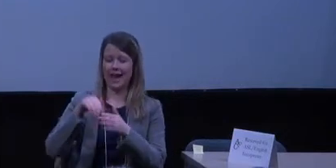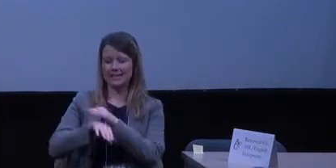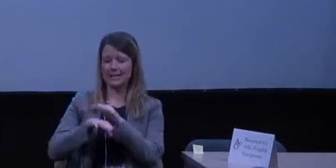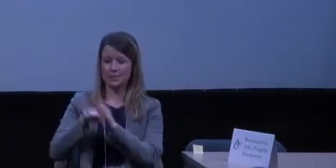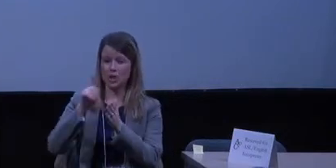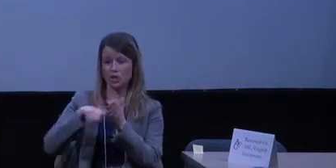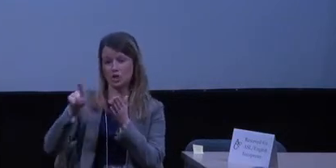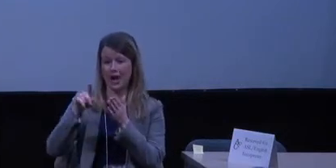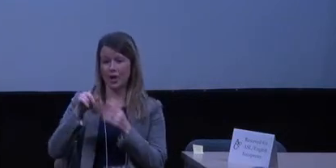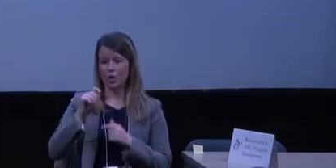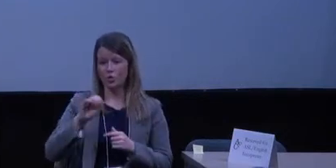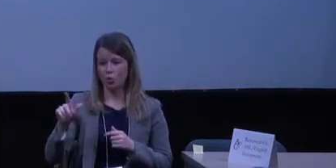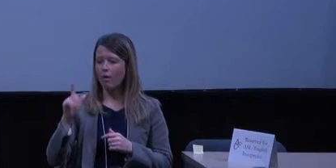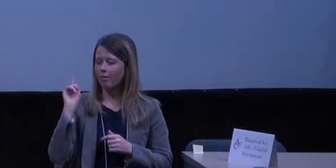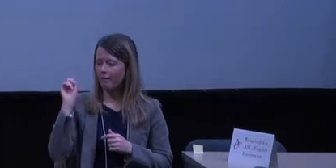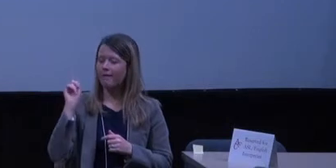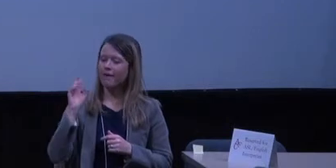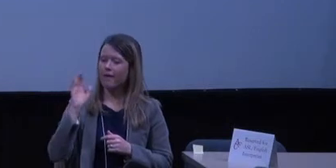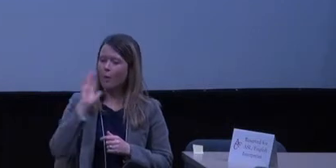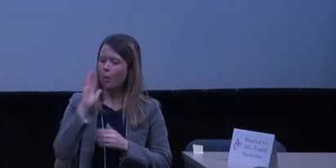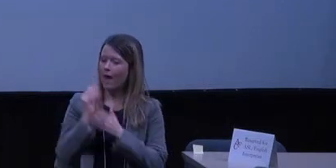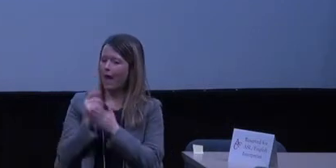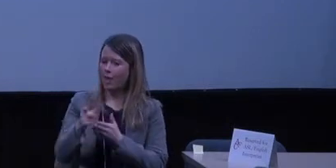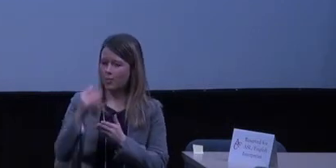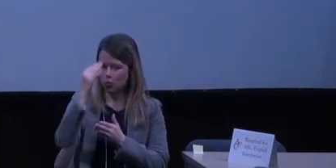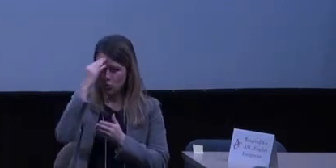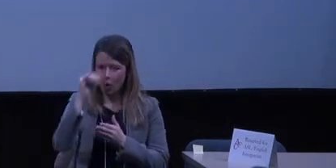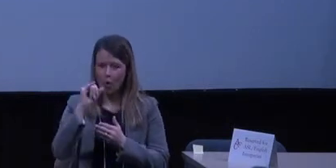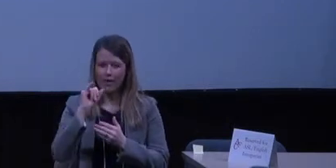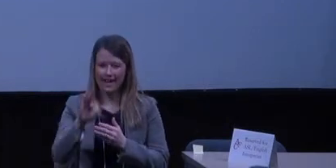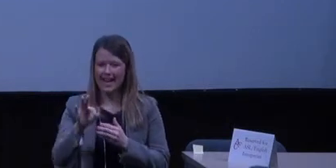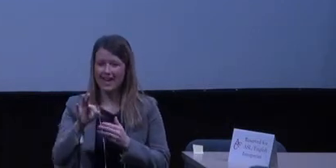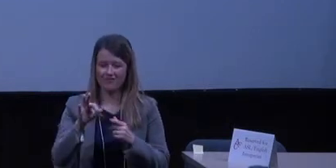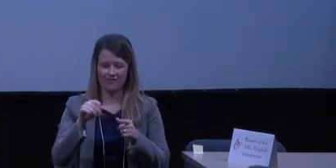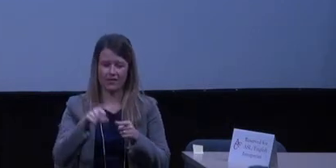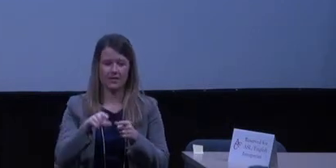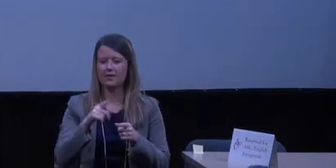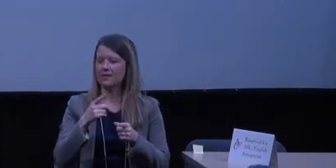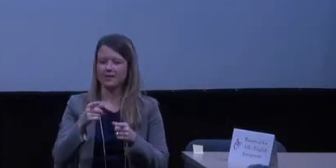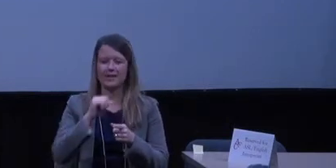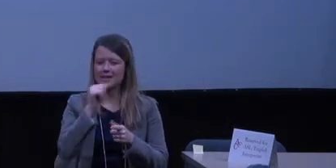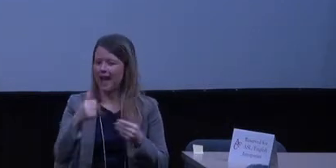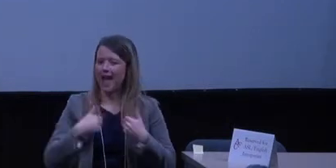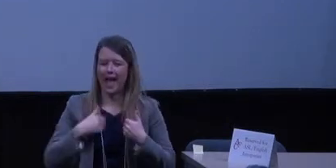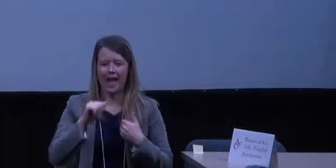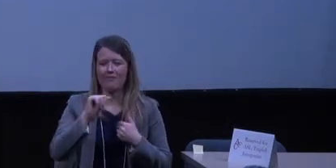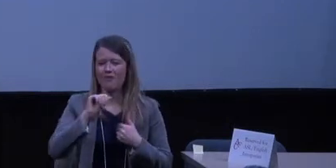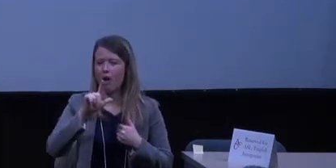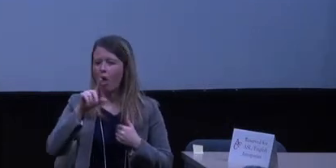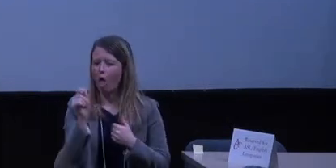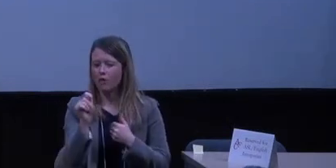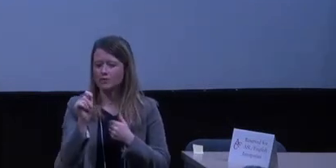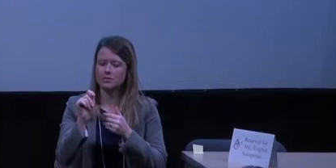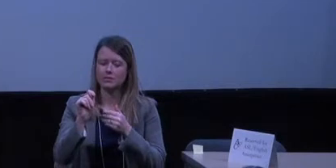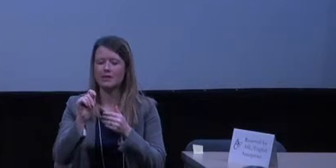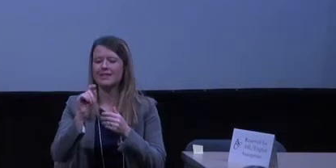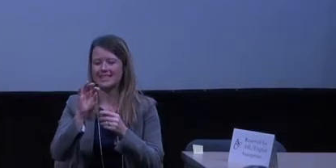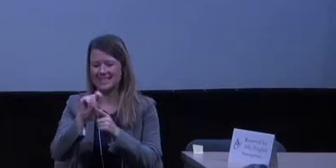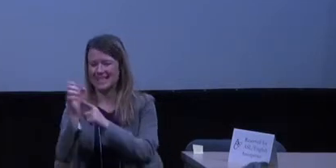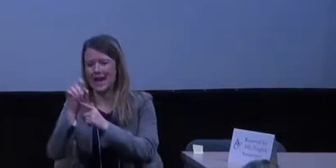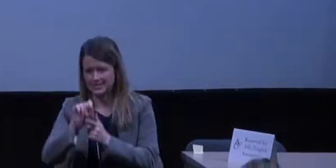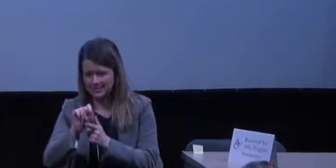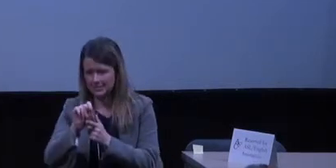you if there are spaces where I'm missing alt text. So, up here on the